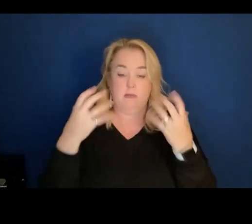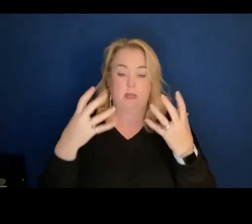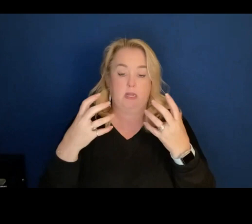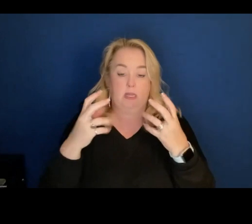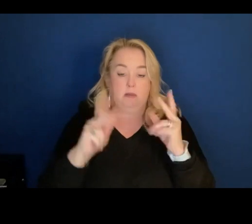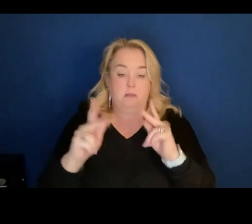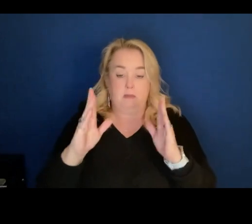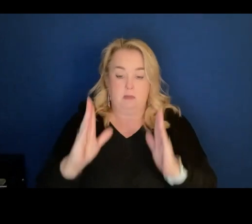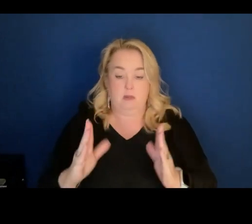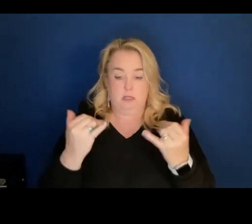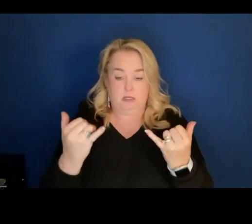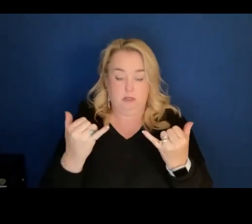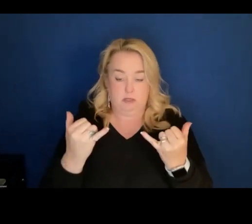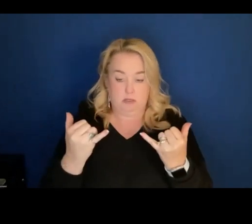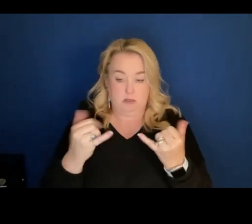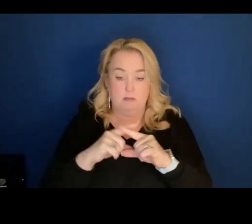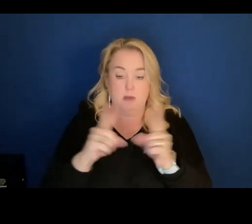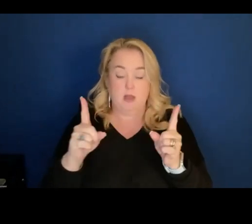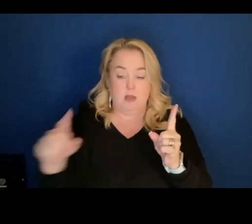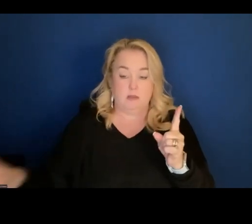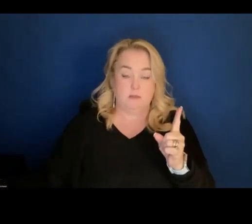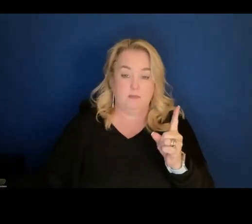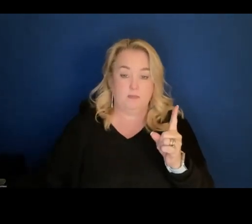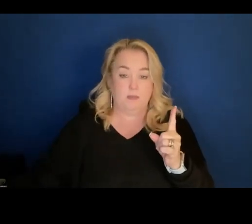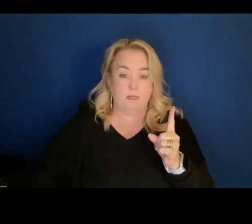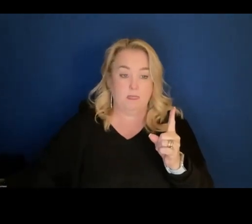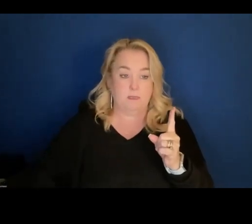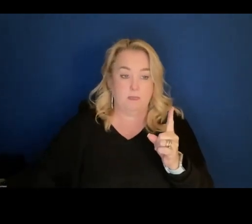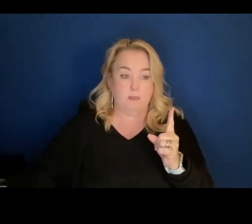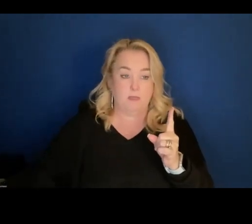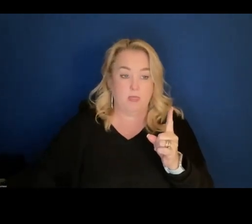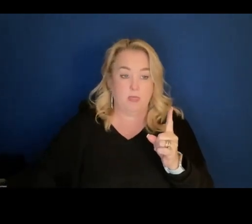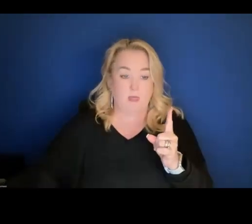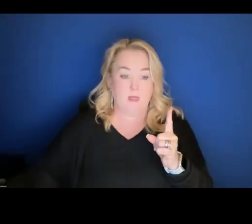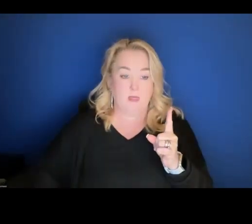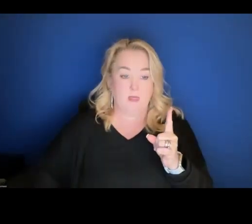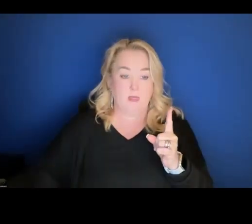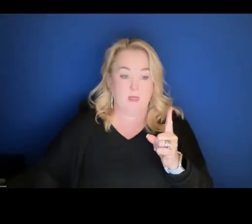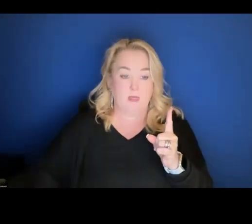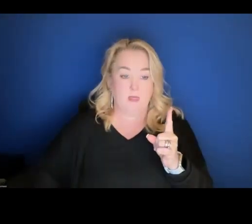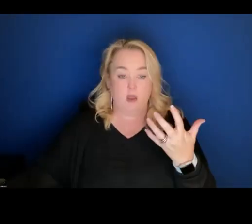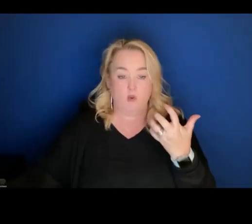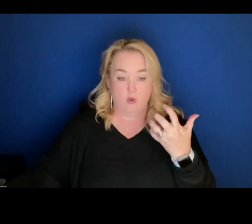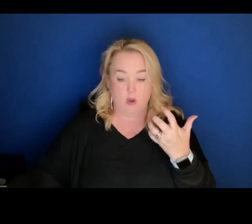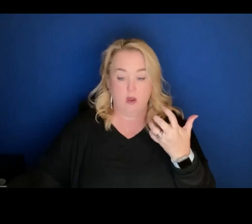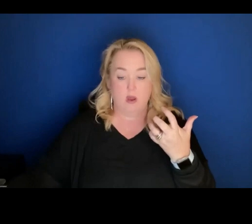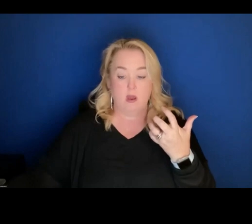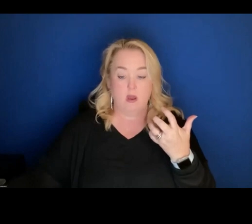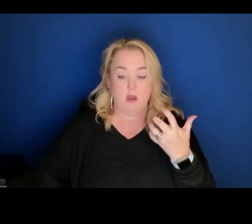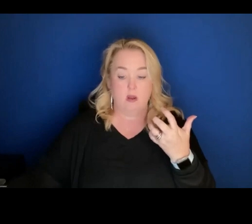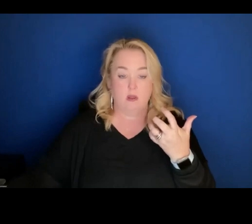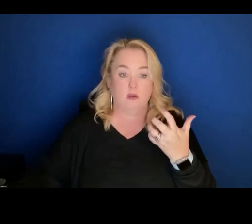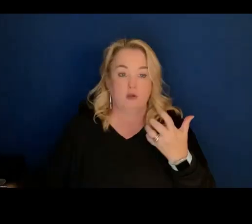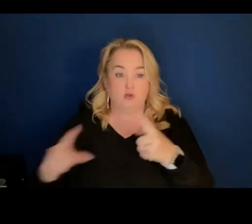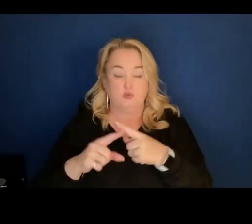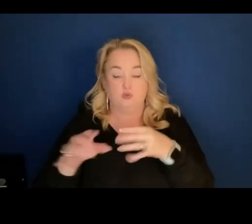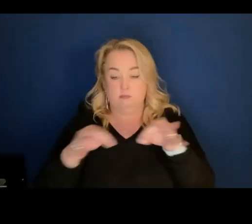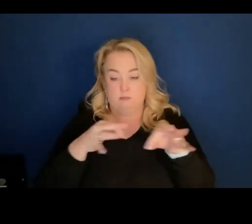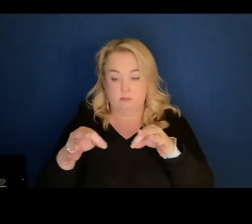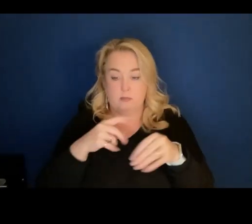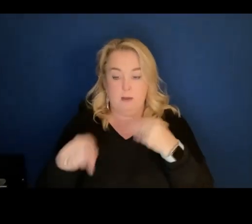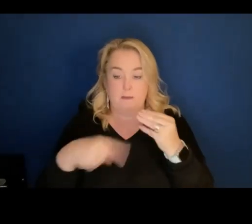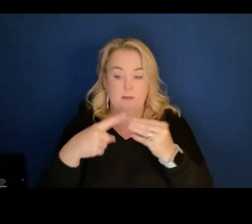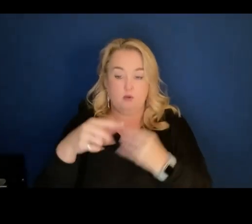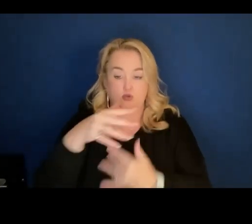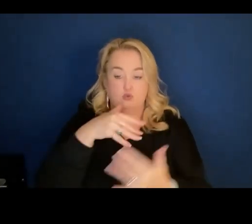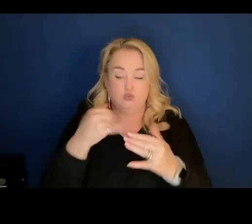I introduce our speakers, I want to set the stage a bit by providing a brief overview of what we currently know about social